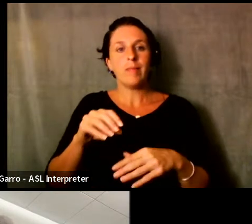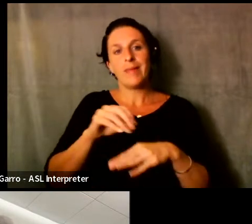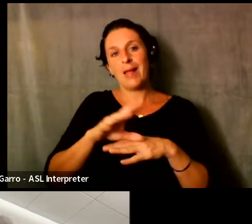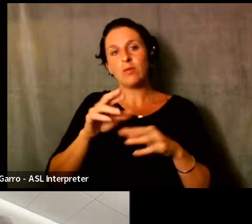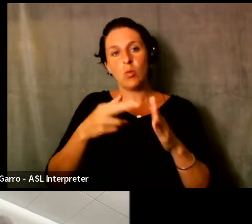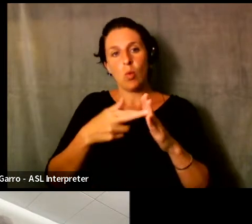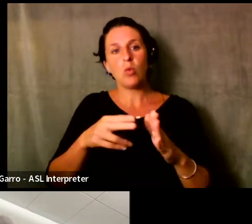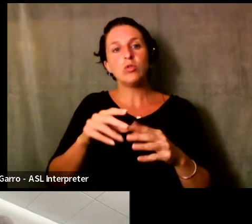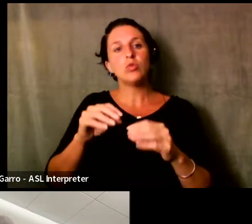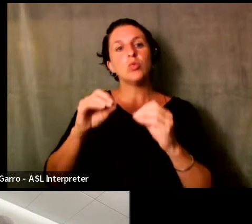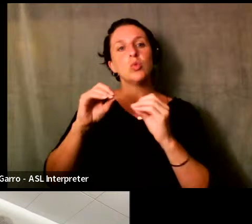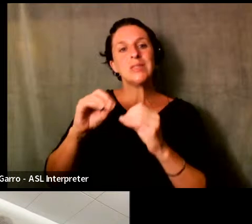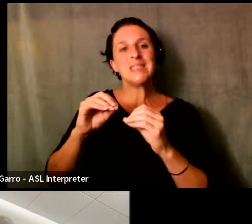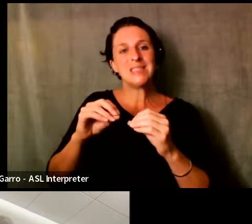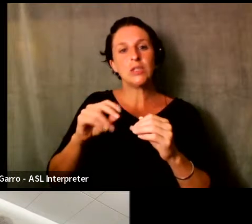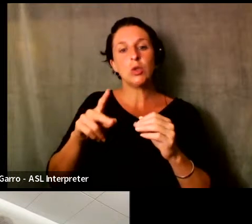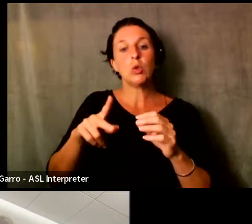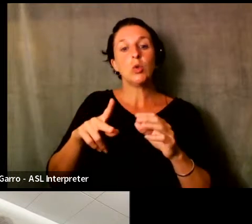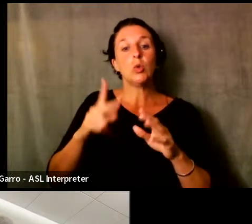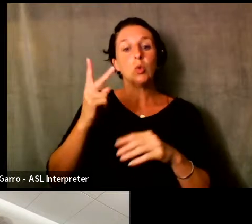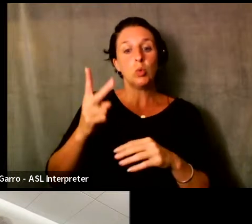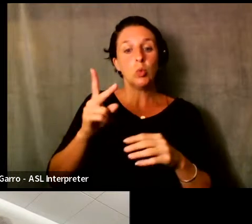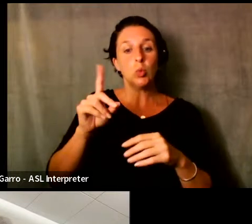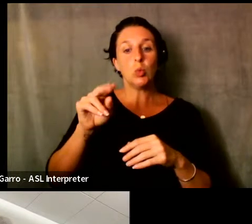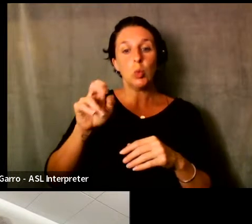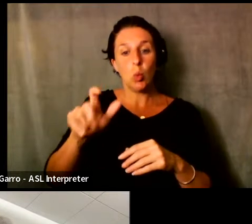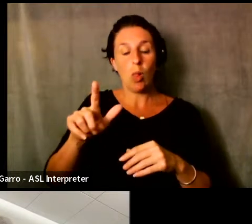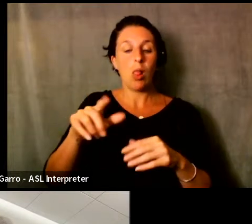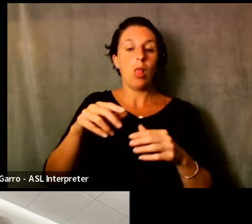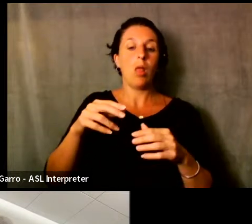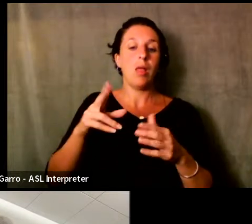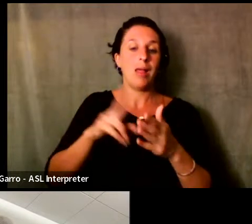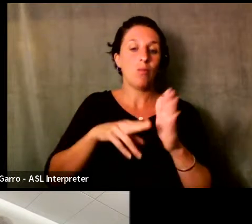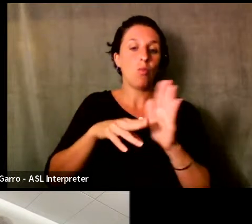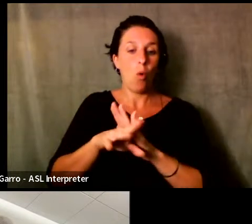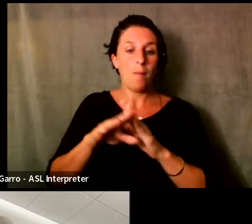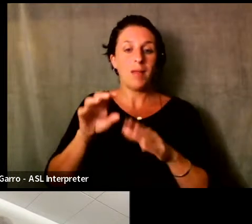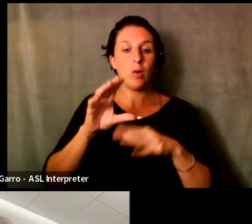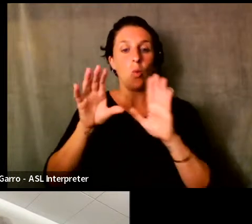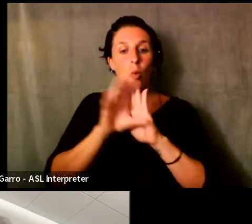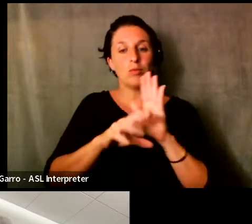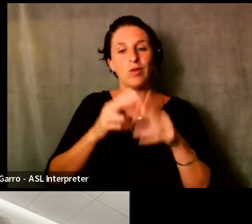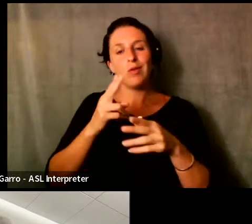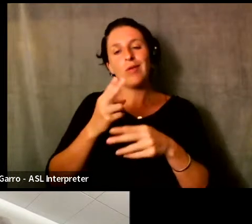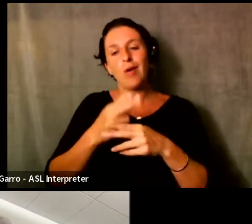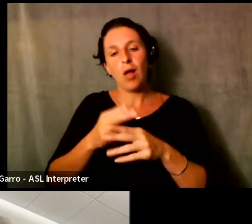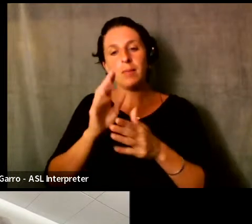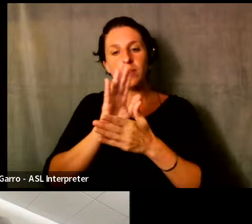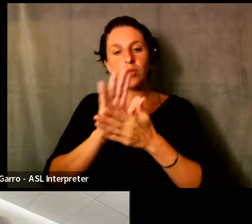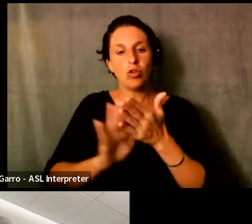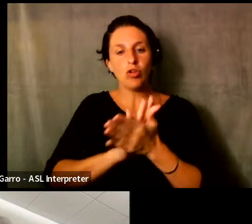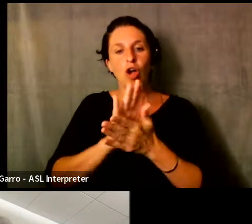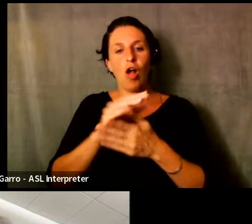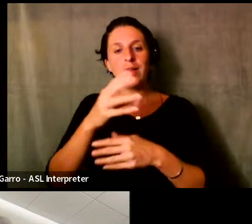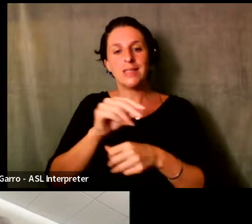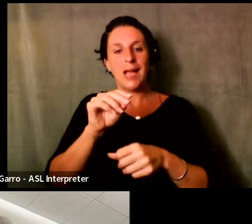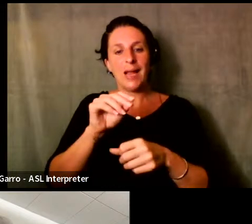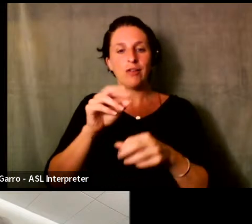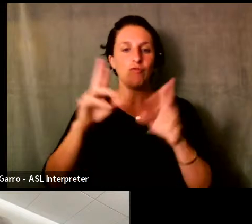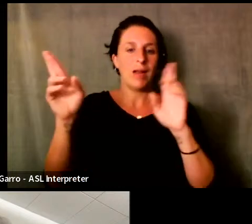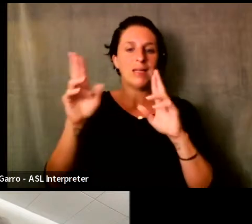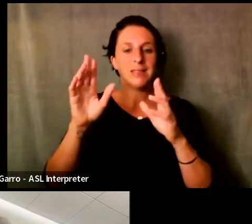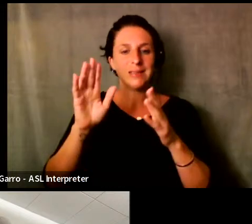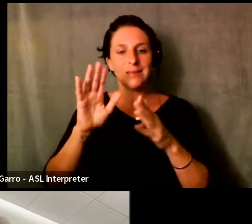is to teach 2 dual enrollment courses, which are we call them college and career readiness classes, but they're basically exposure